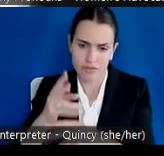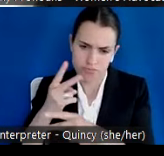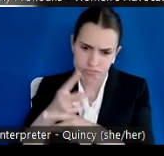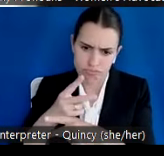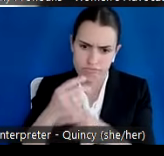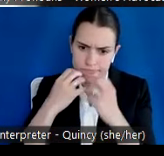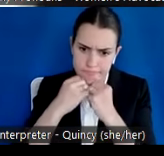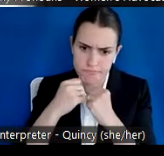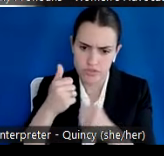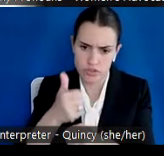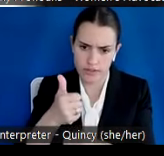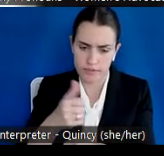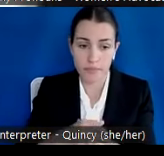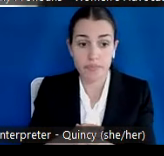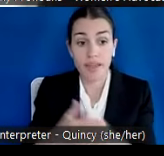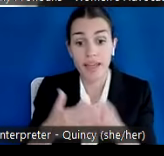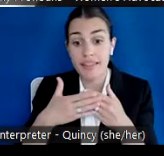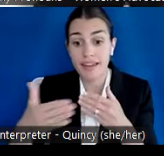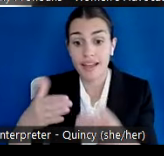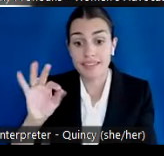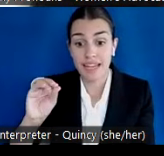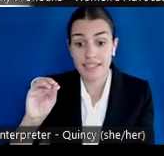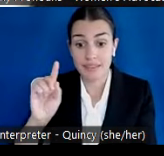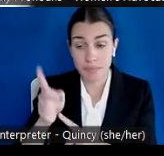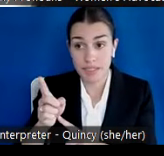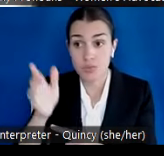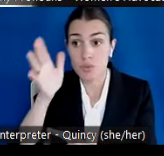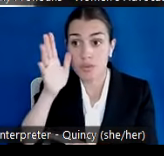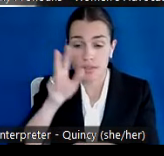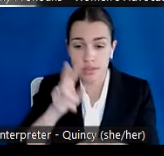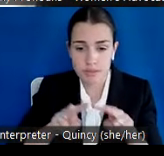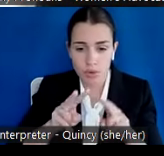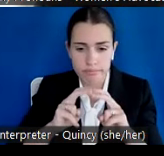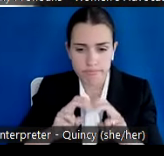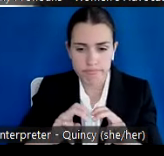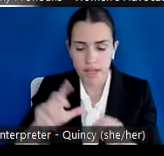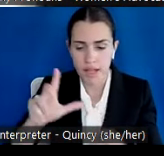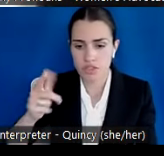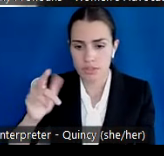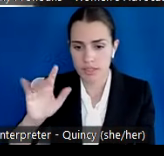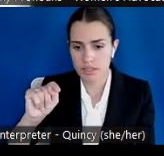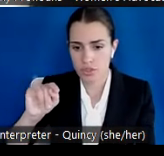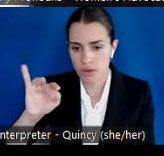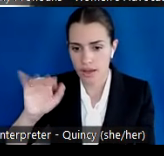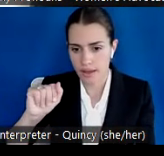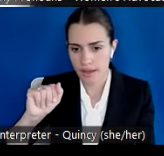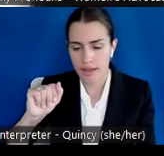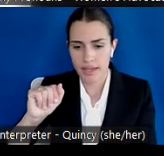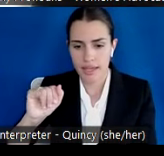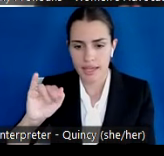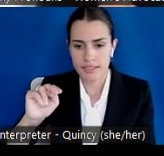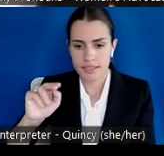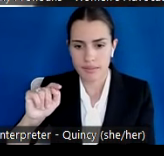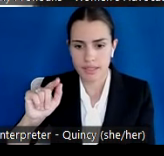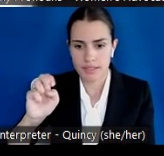So in the next 90 minutes, we're going to explore LGBTQIA intimate partner violence prevention and allyship